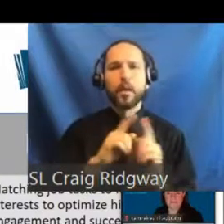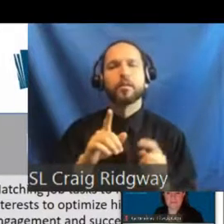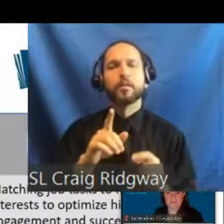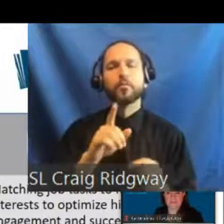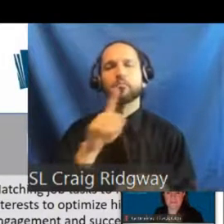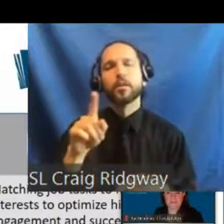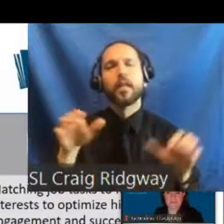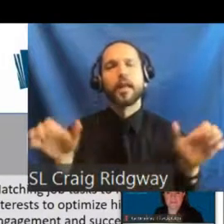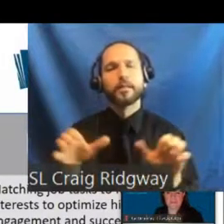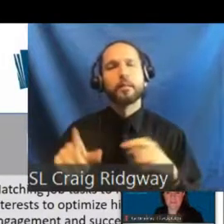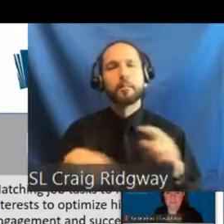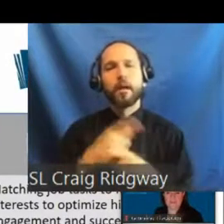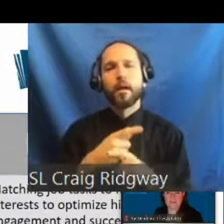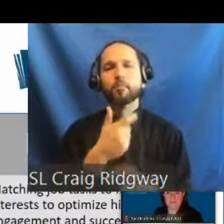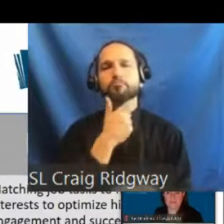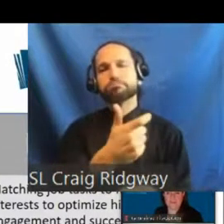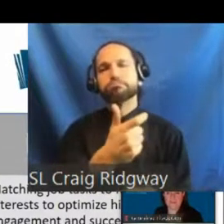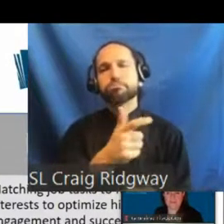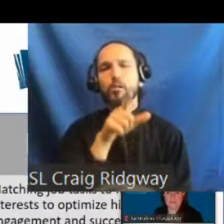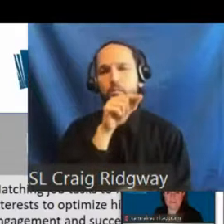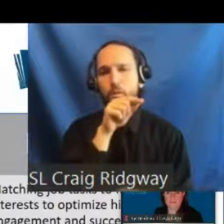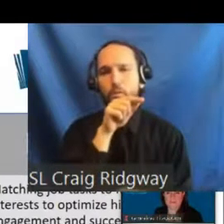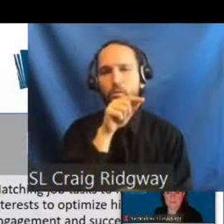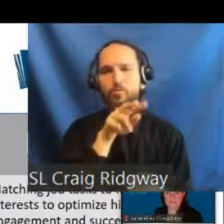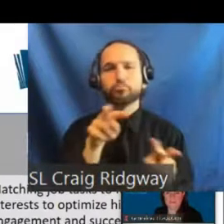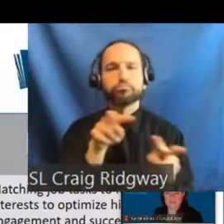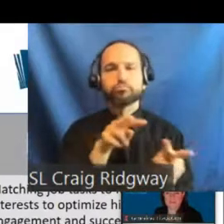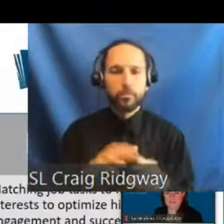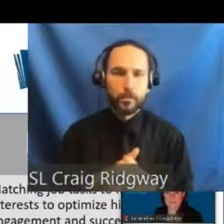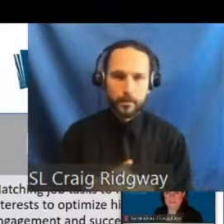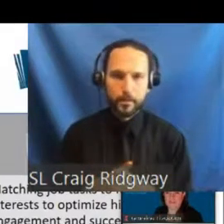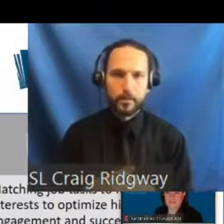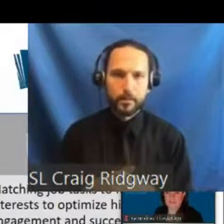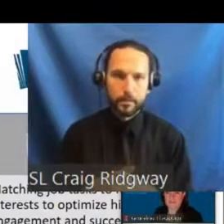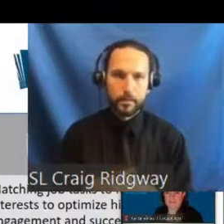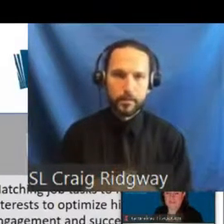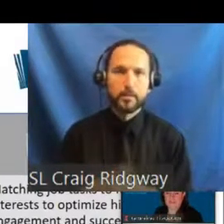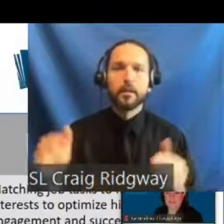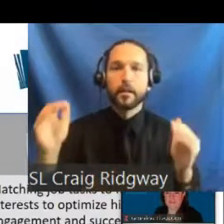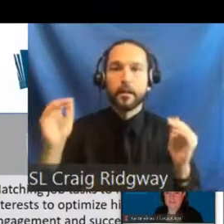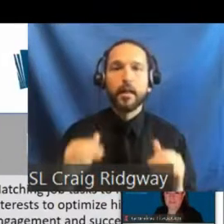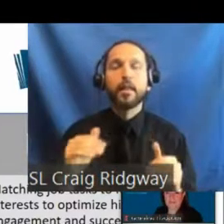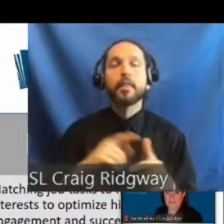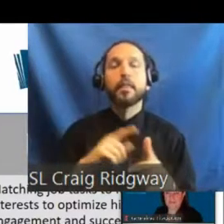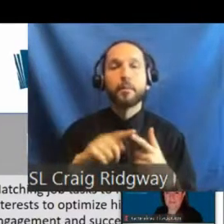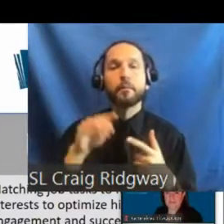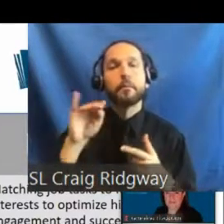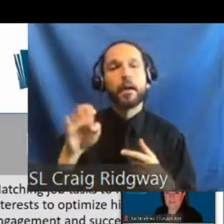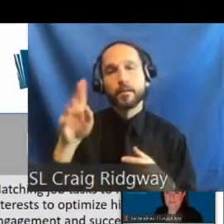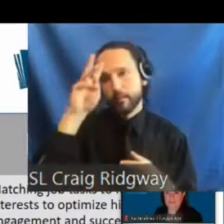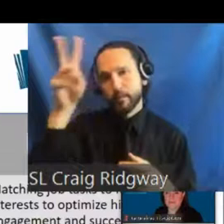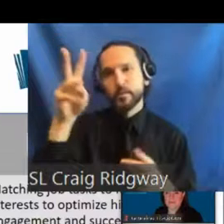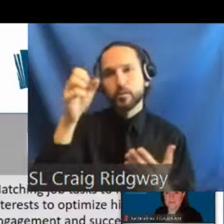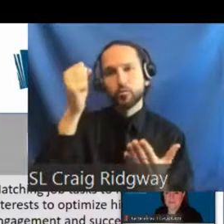watching. With this experience, Mike also began using the strategy of creating a